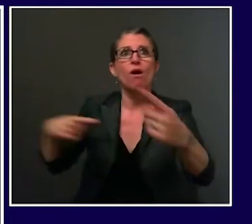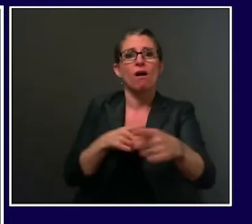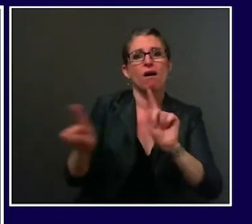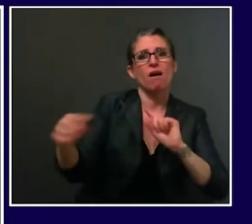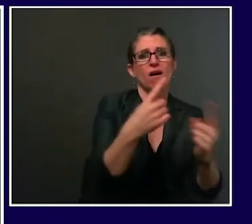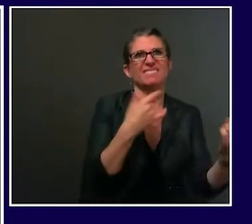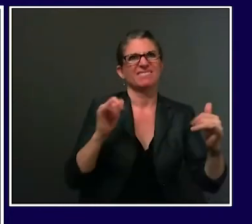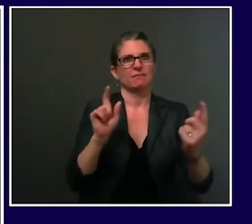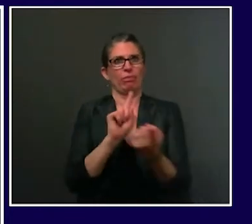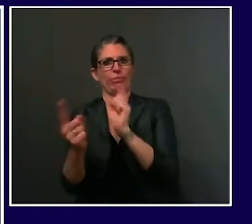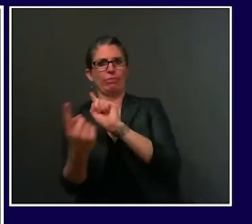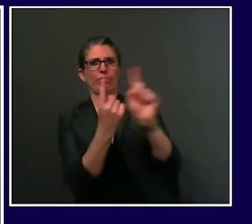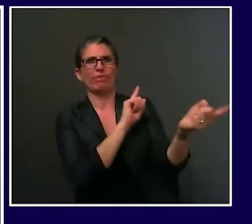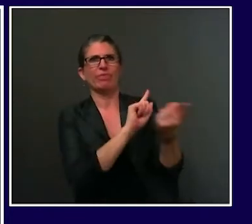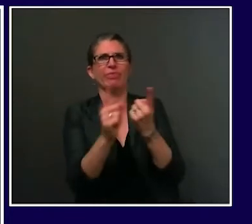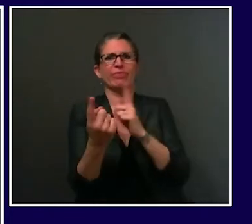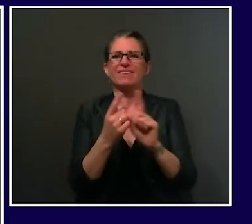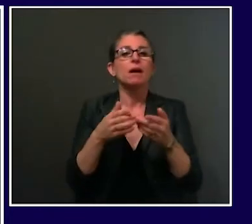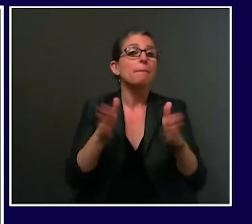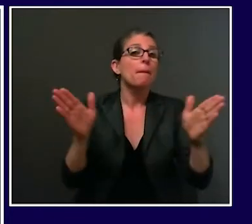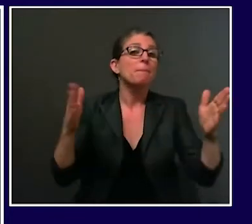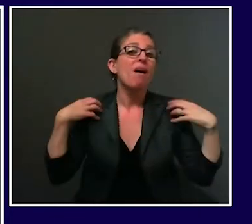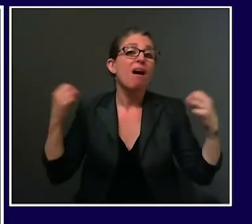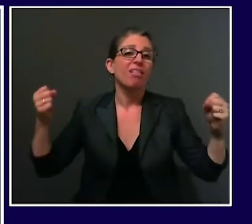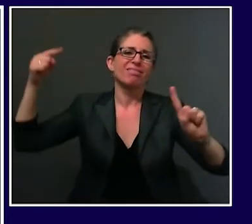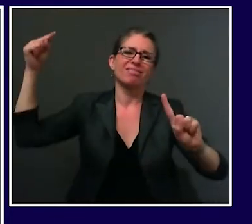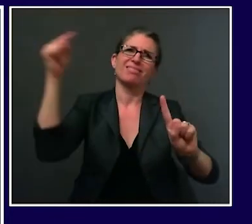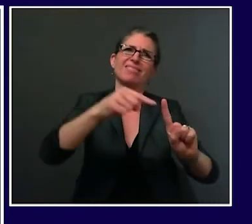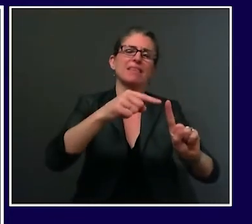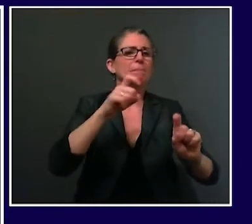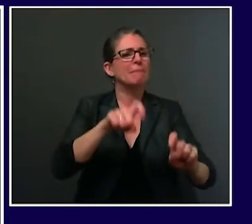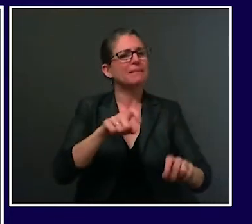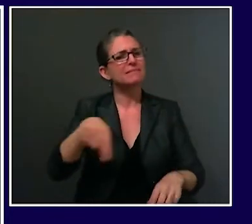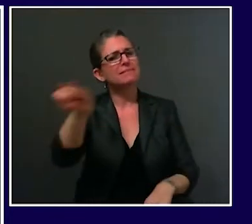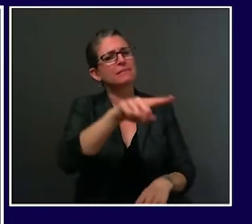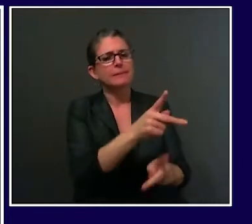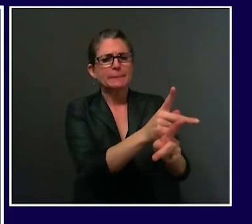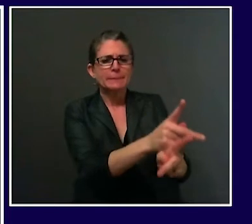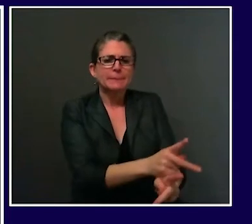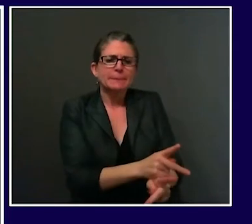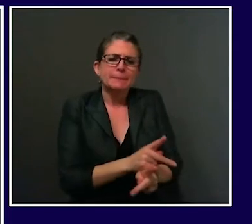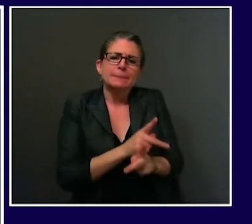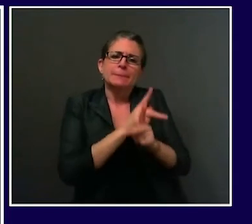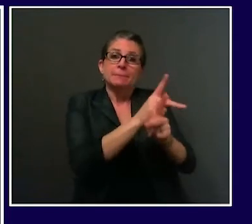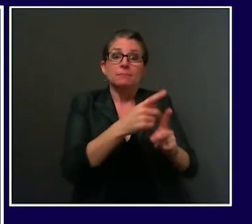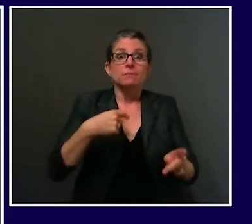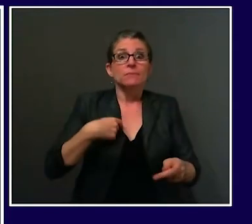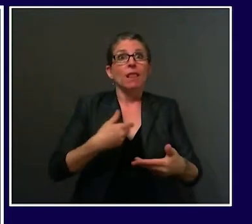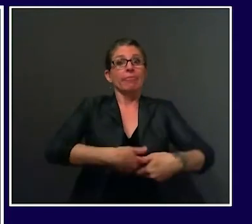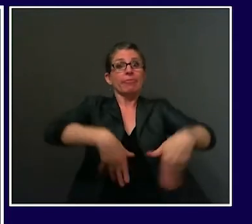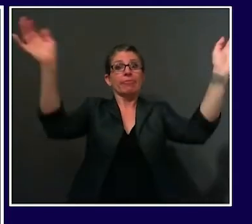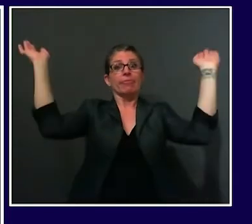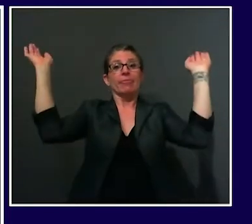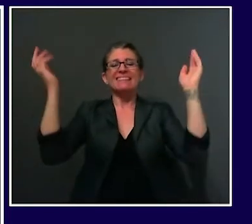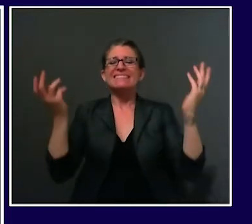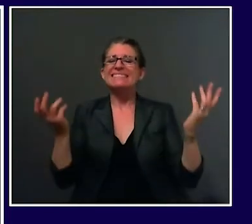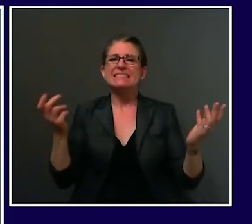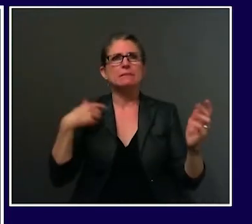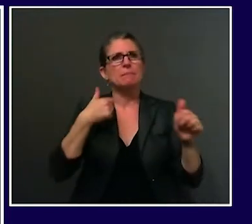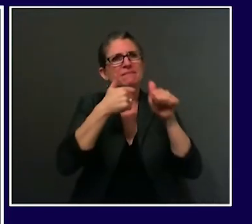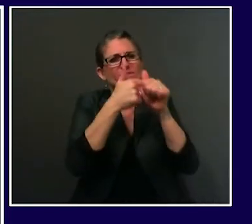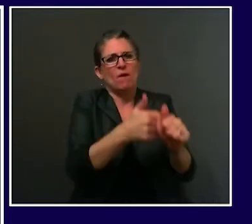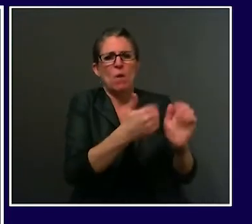health policy decisions based on whether there are a number of cases in one zip code or another could yield not only